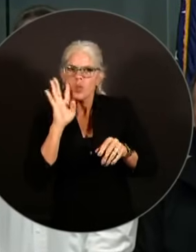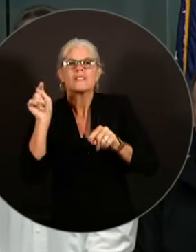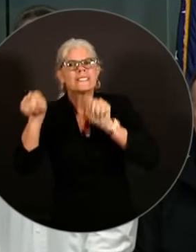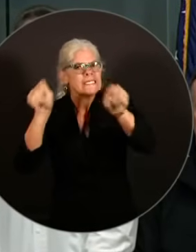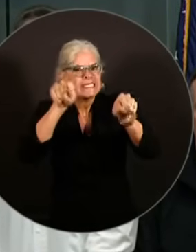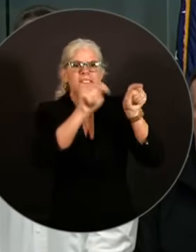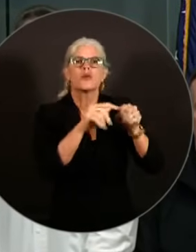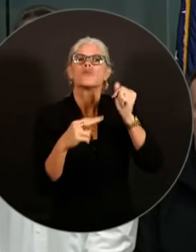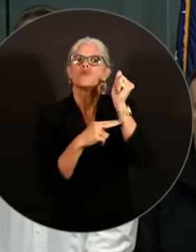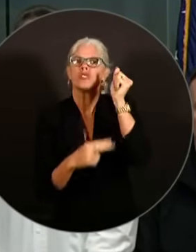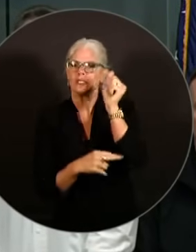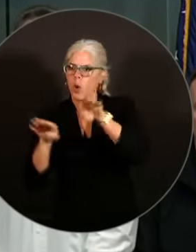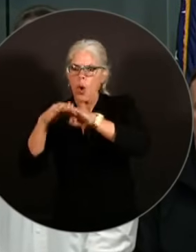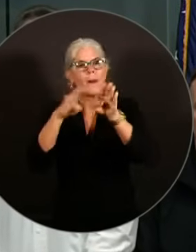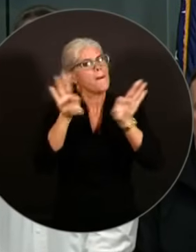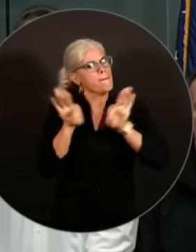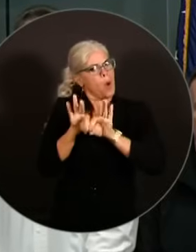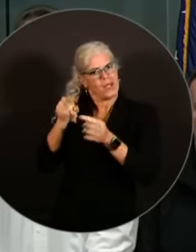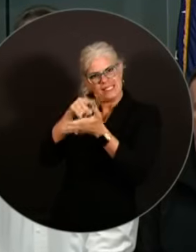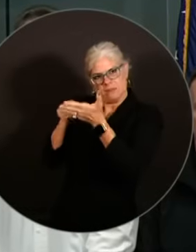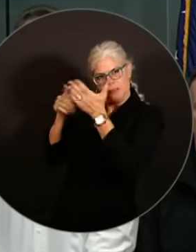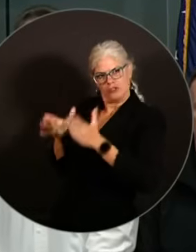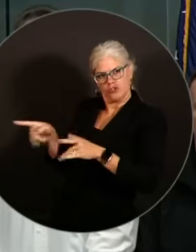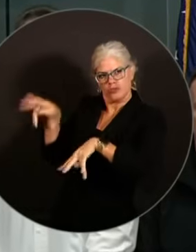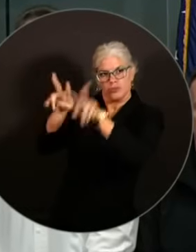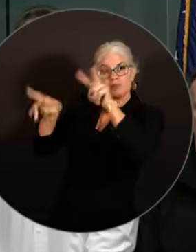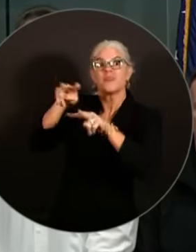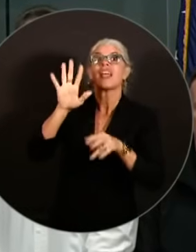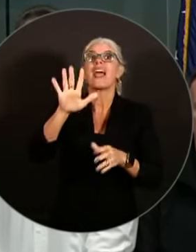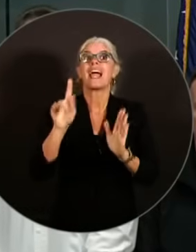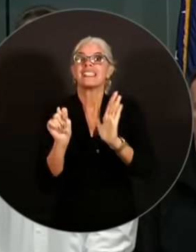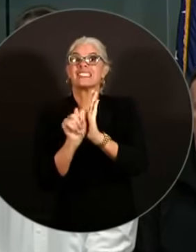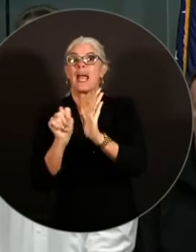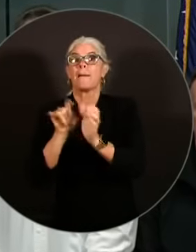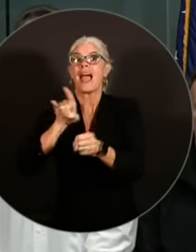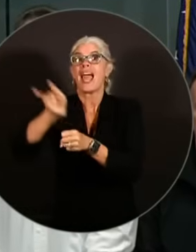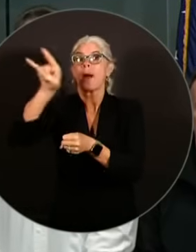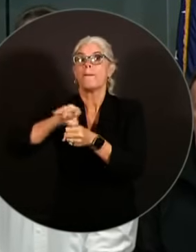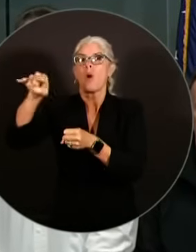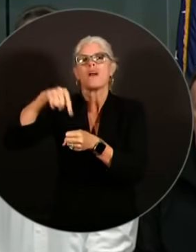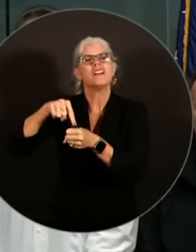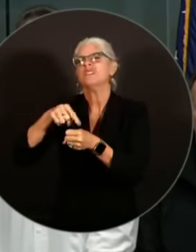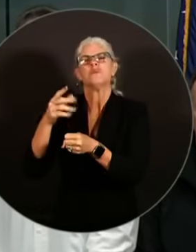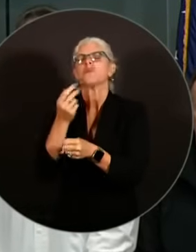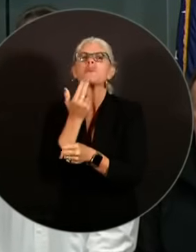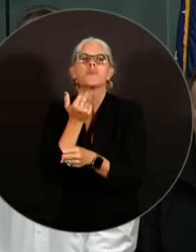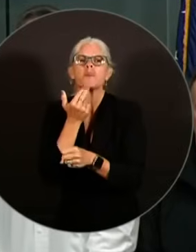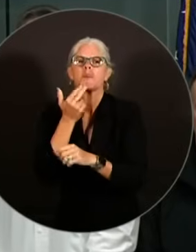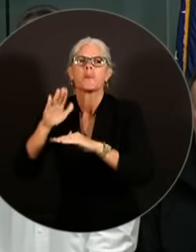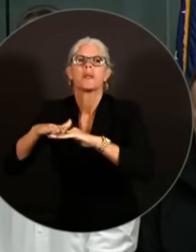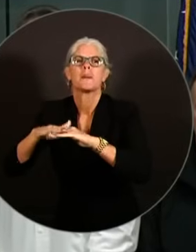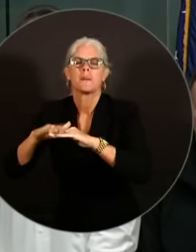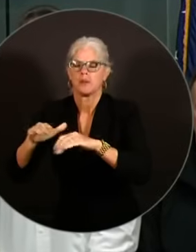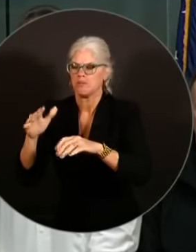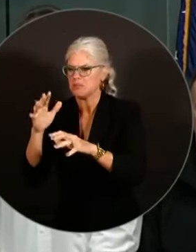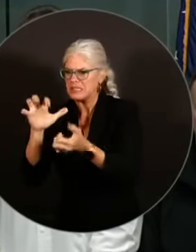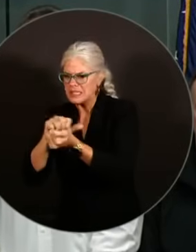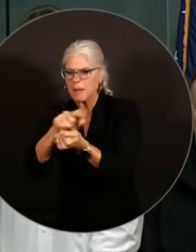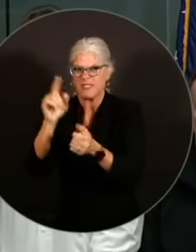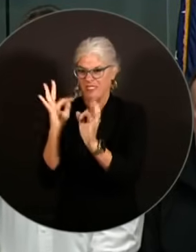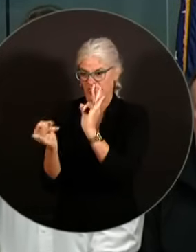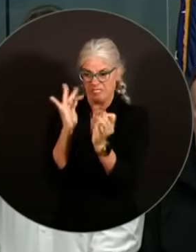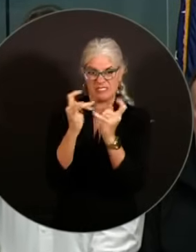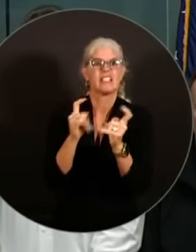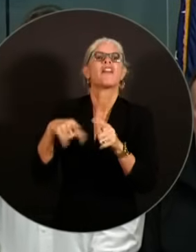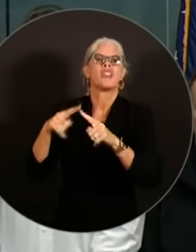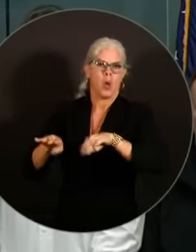are completed. The Tampa Airport is repairing minimal damage and should be open no later than tomorrow. Seaports are awaiting Coast